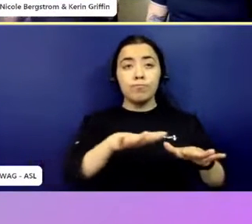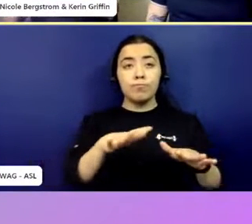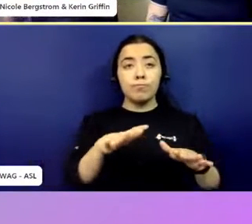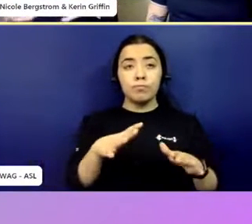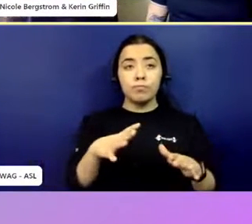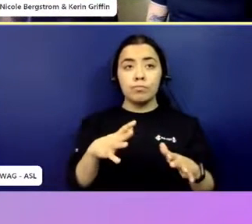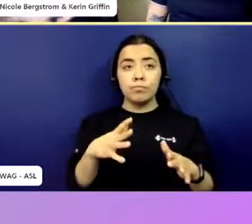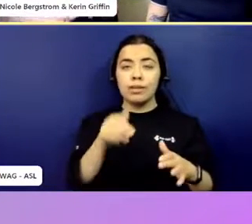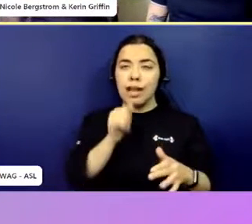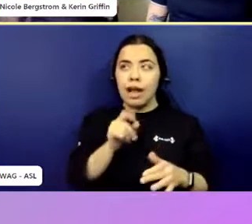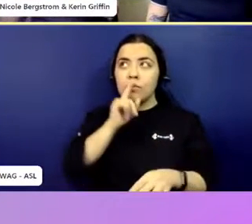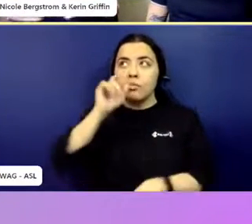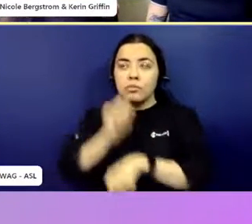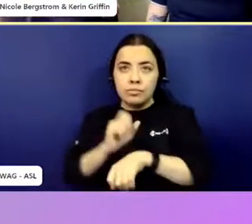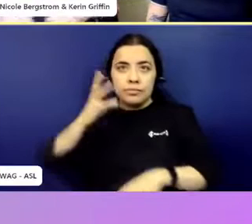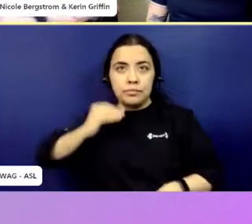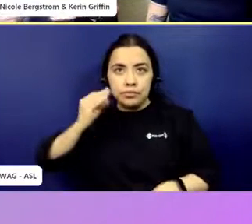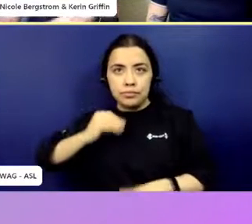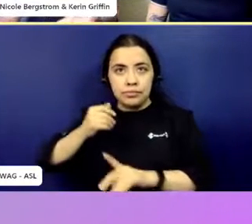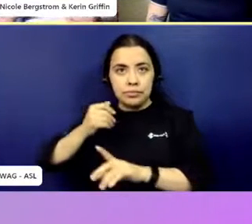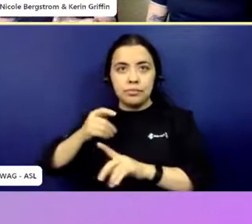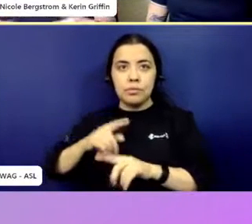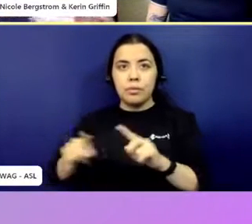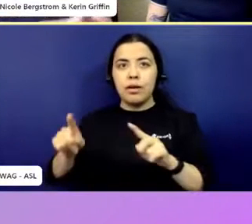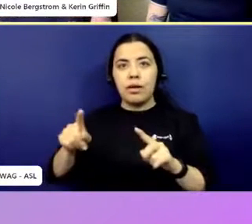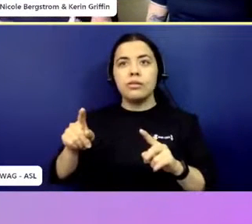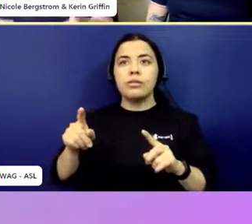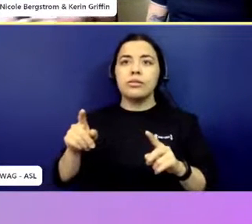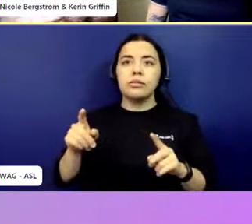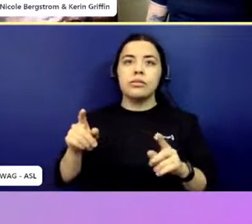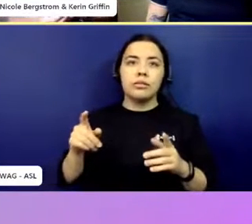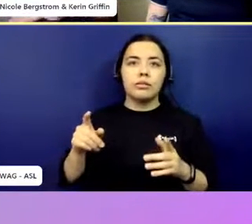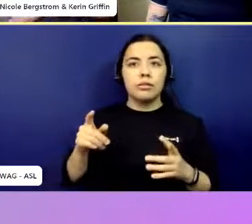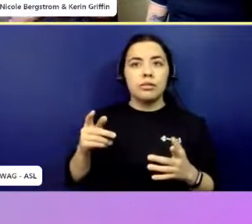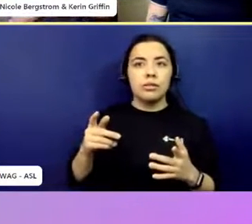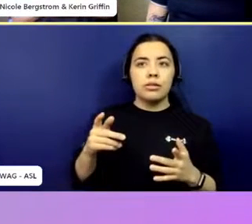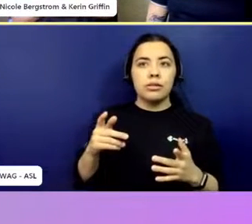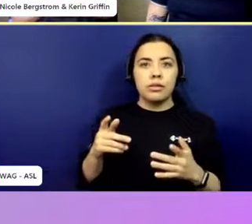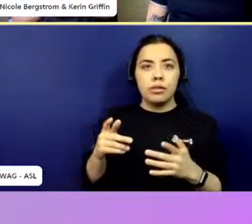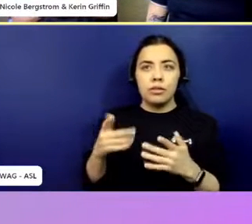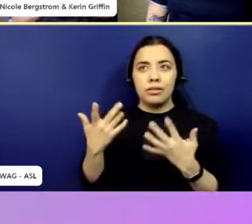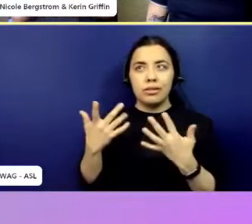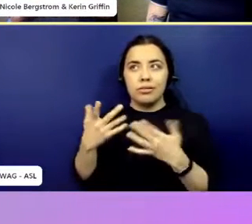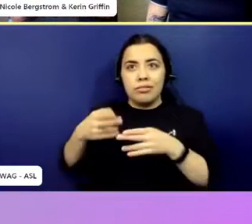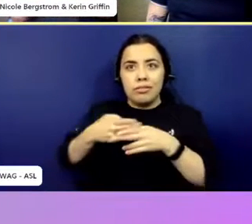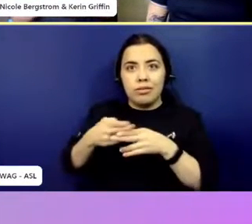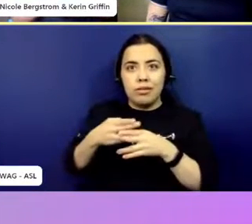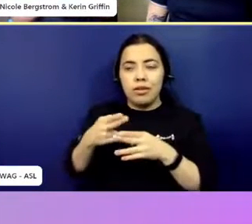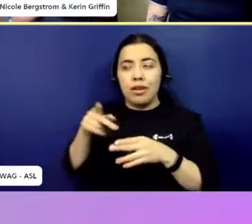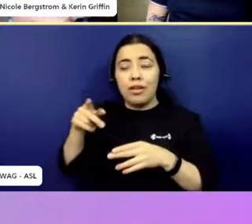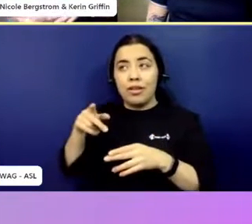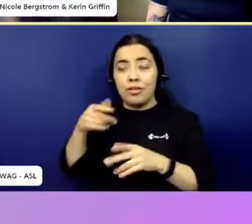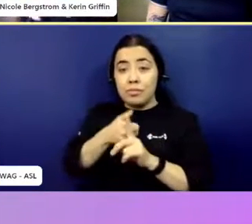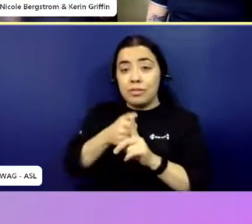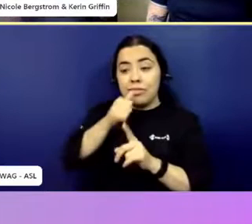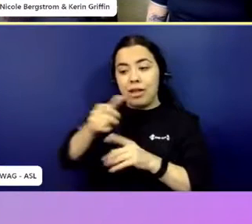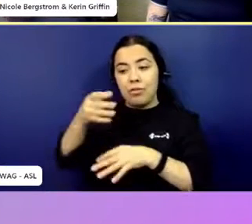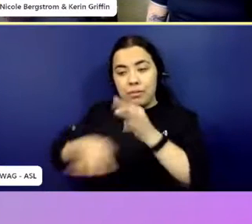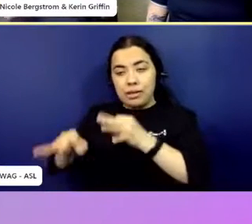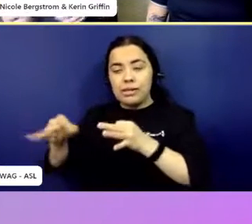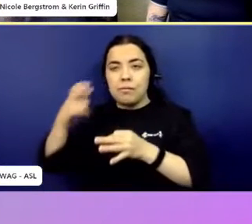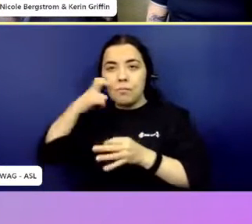not truly being able to walk in the shoes of a person who has a vision disability,